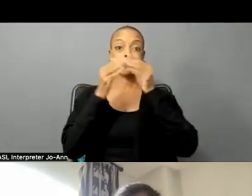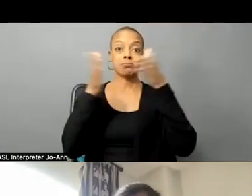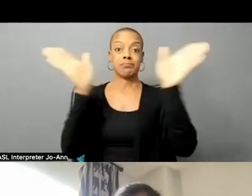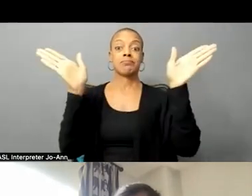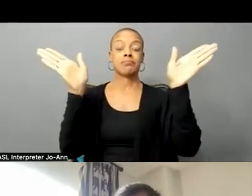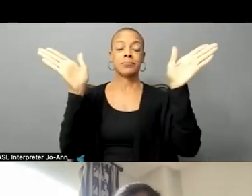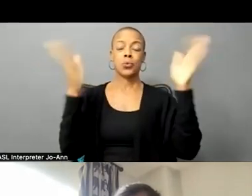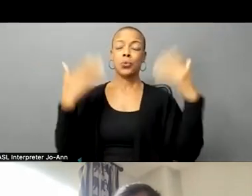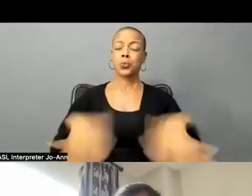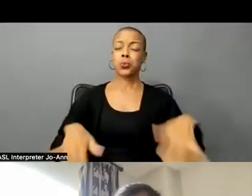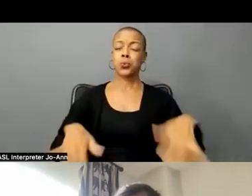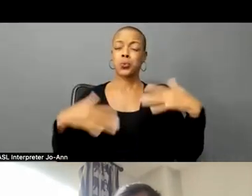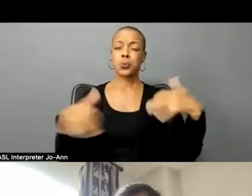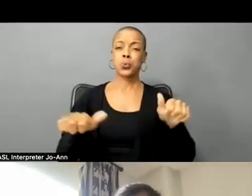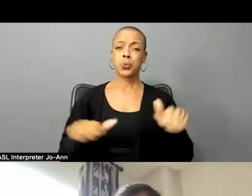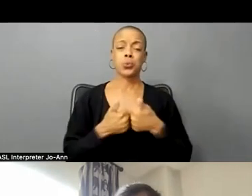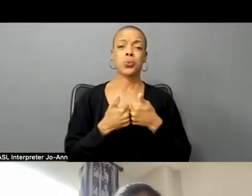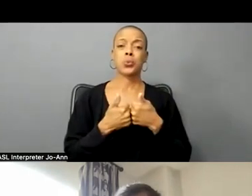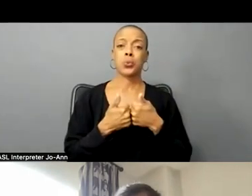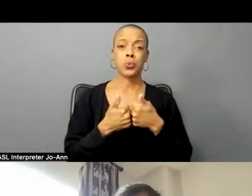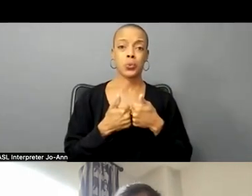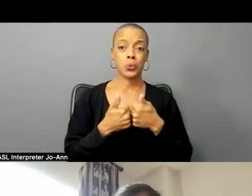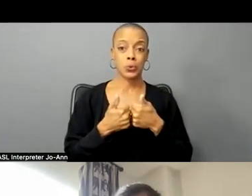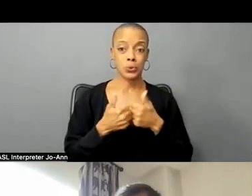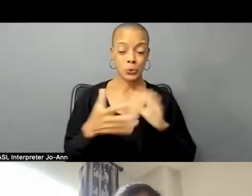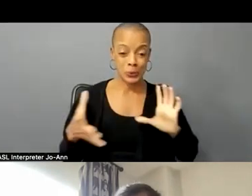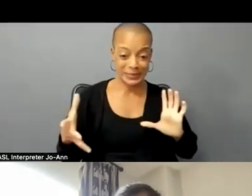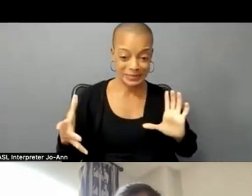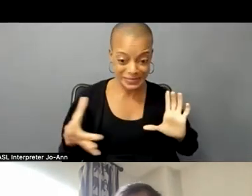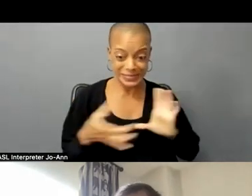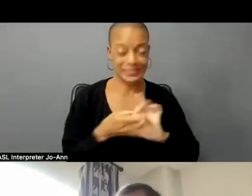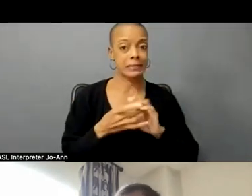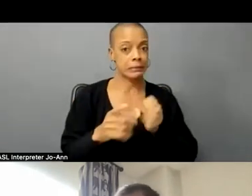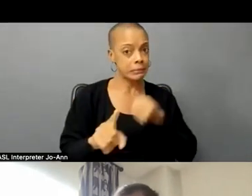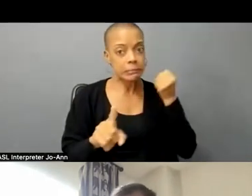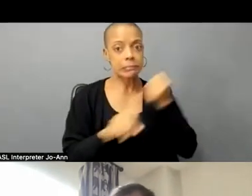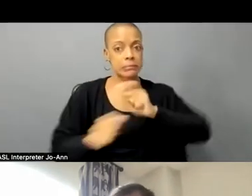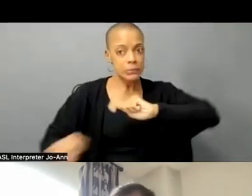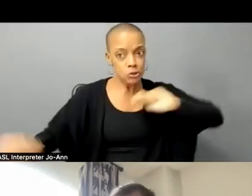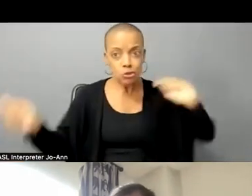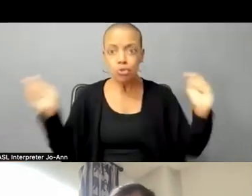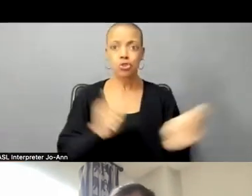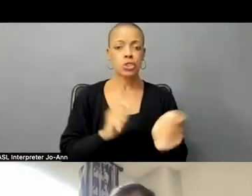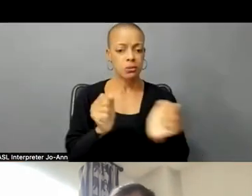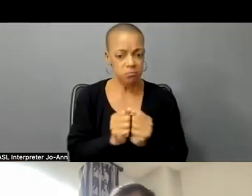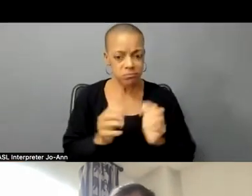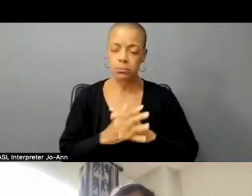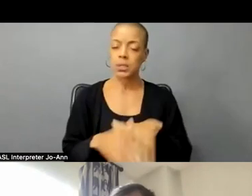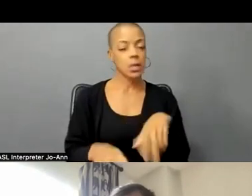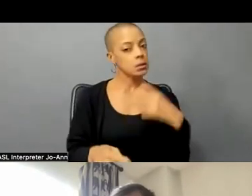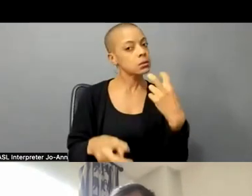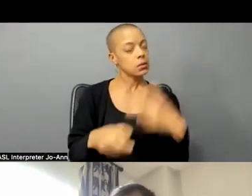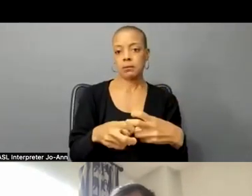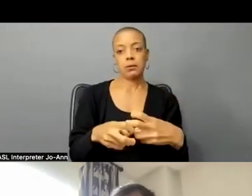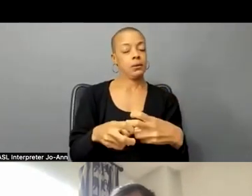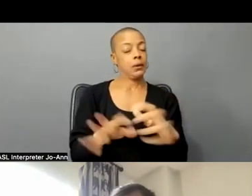super challenging to create large scale change, you know, from the bottom up. So,